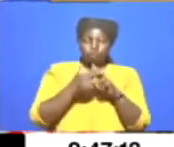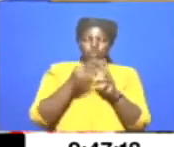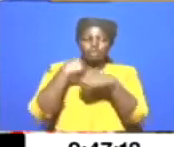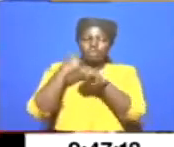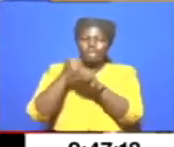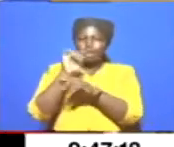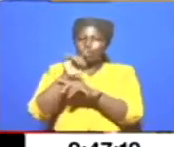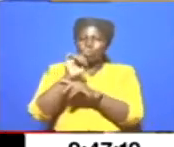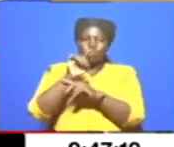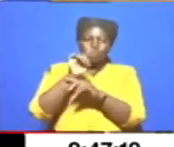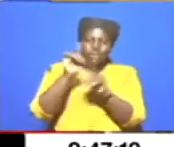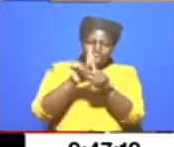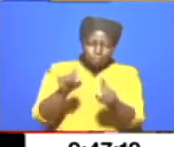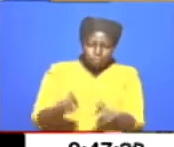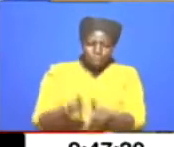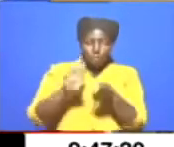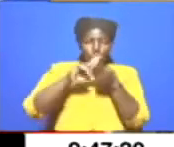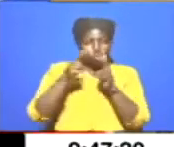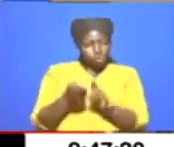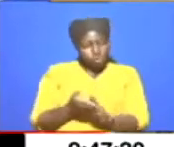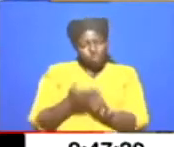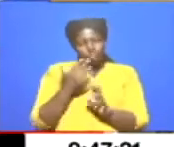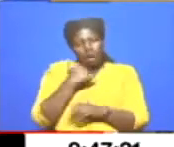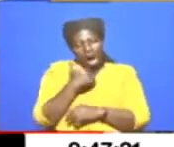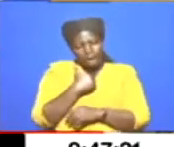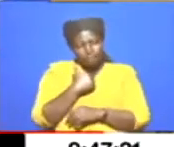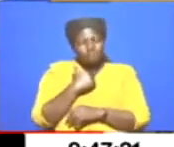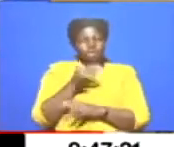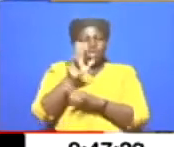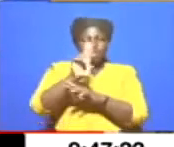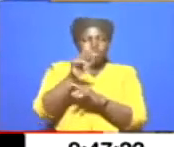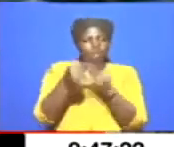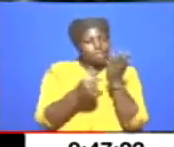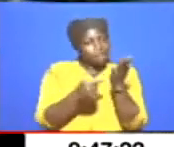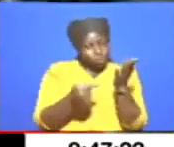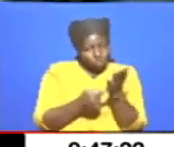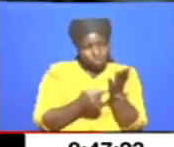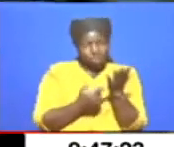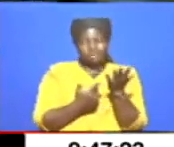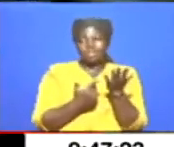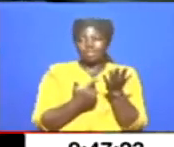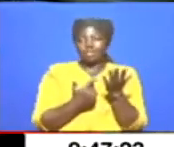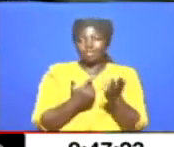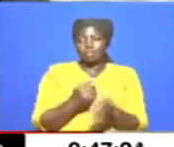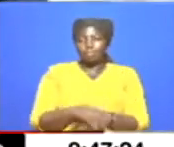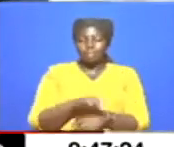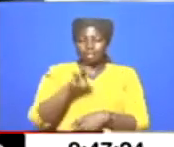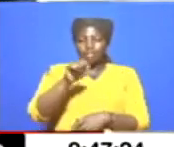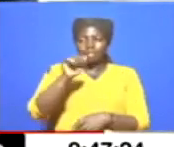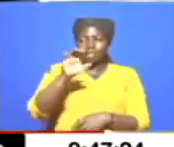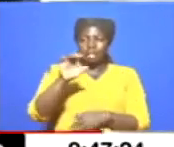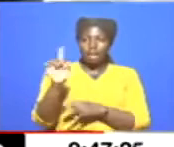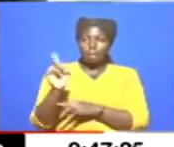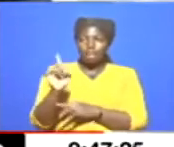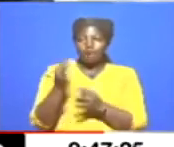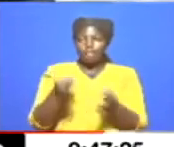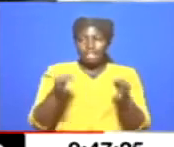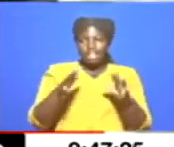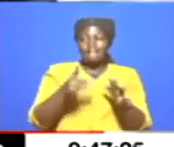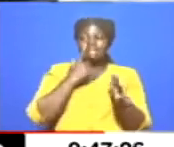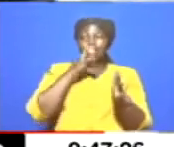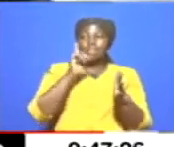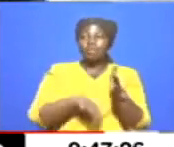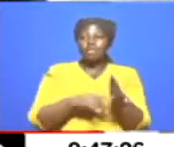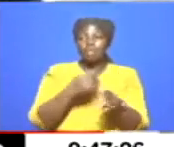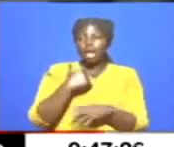measures, to embrace technology, digitalization. EAC ministry officials say there is a